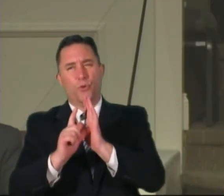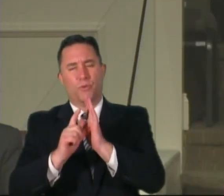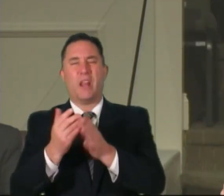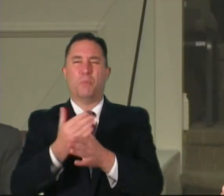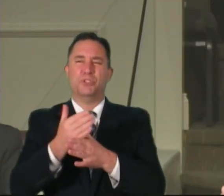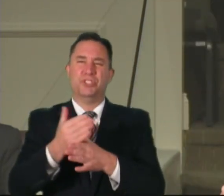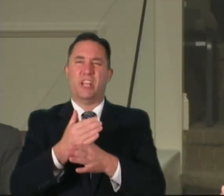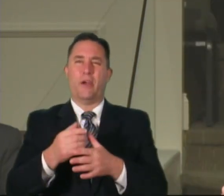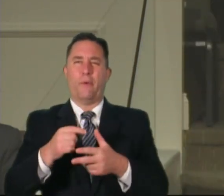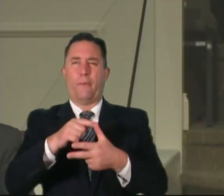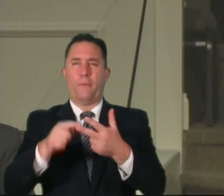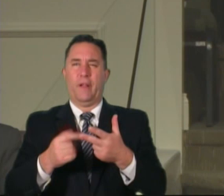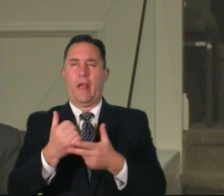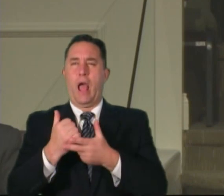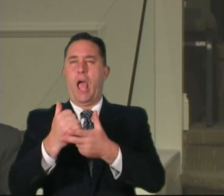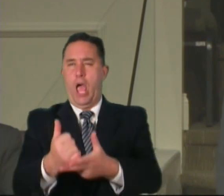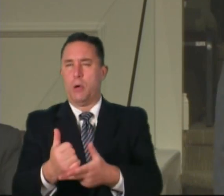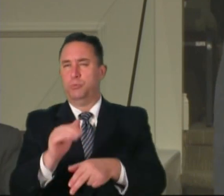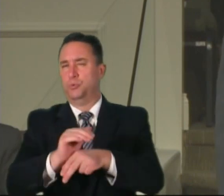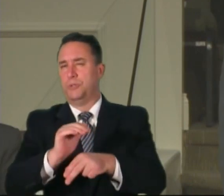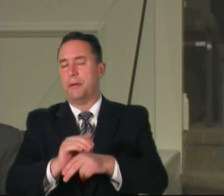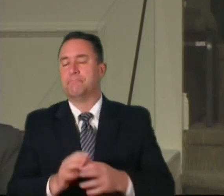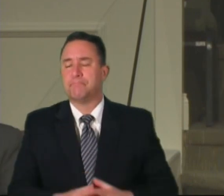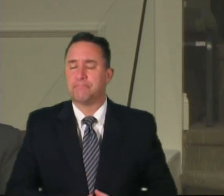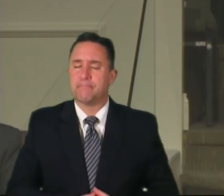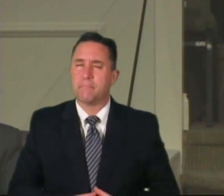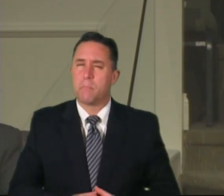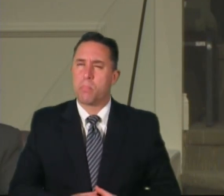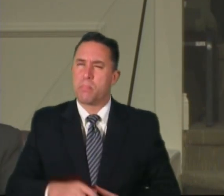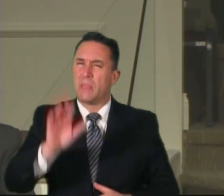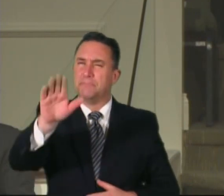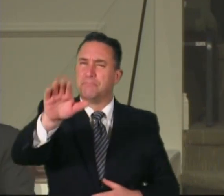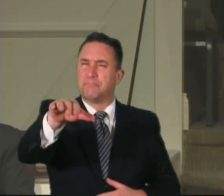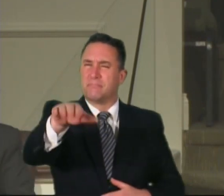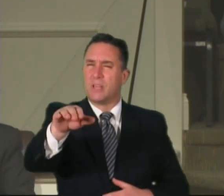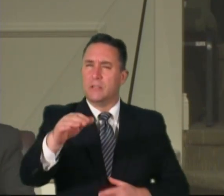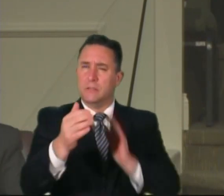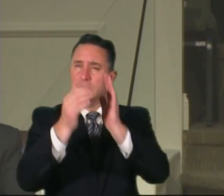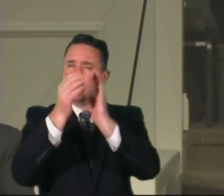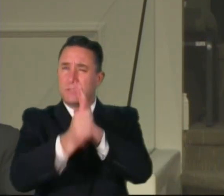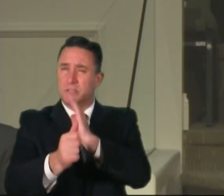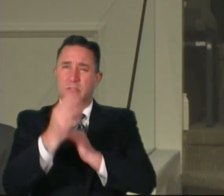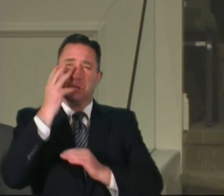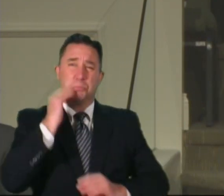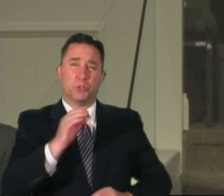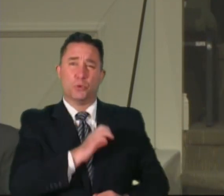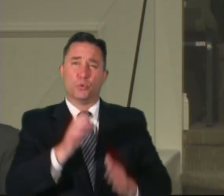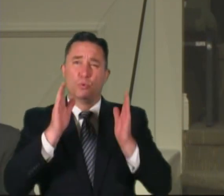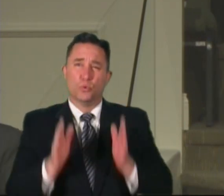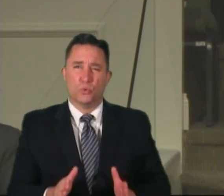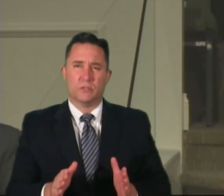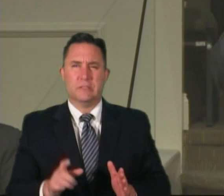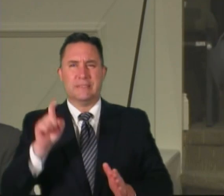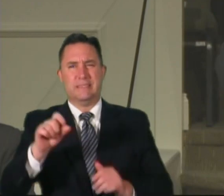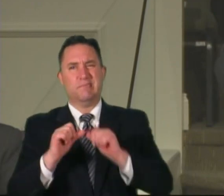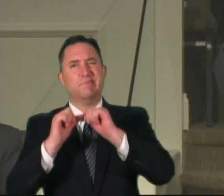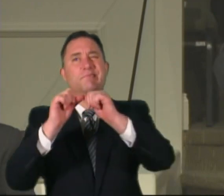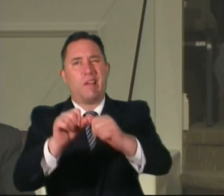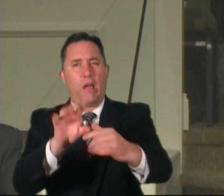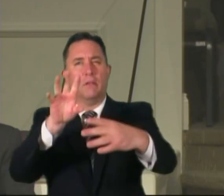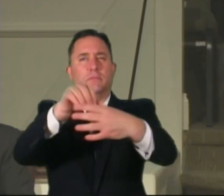share with you some three things I think will be helpful for us tonight. Hey, skilled and experienced Christians stay in the